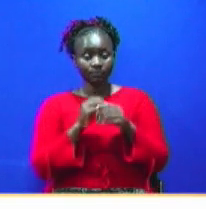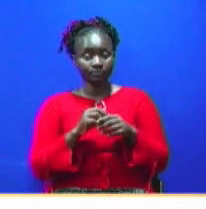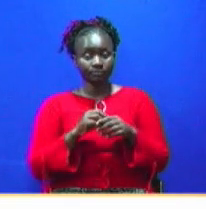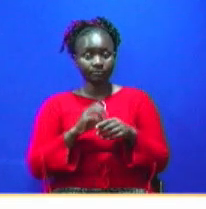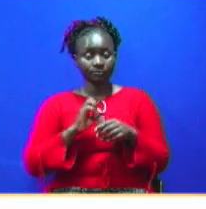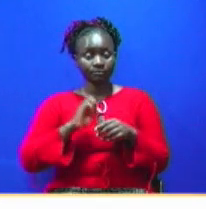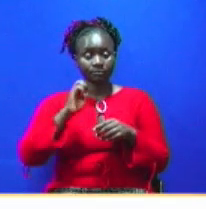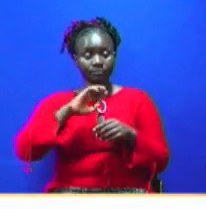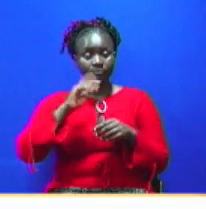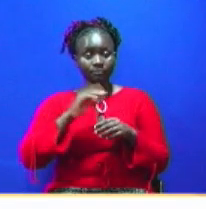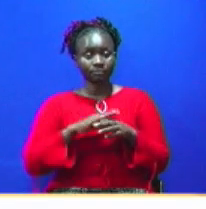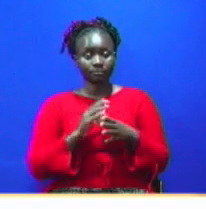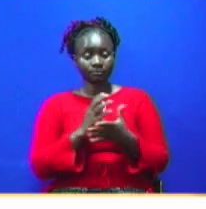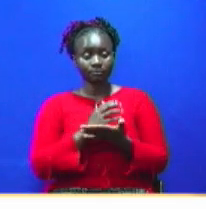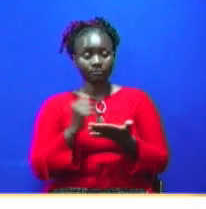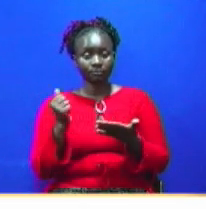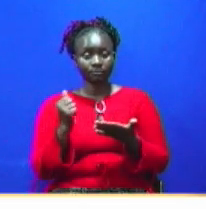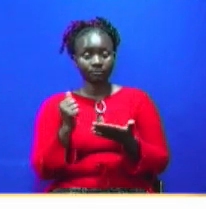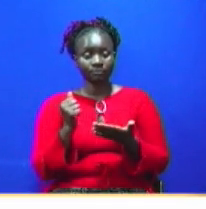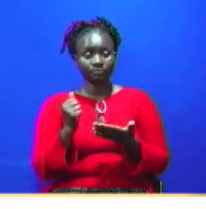committee member.